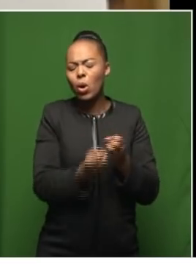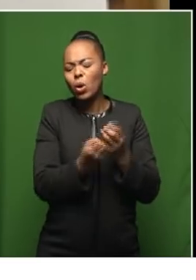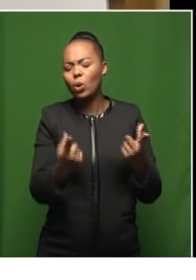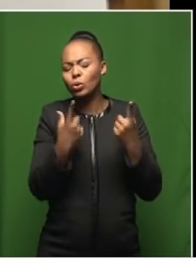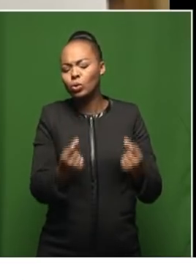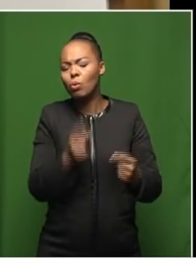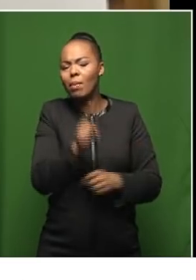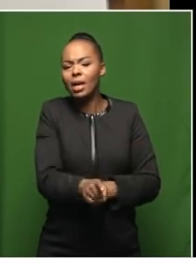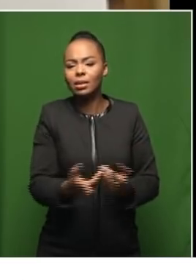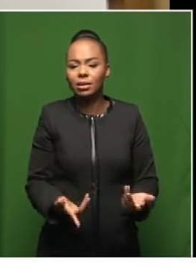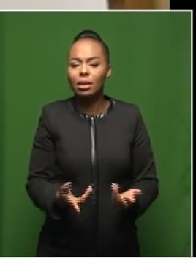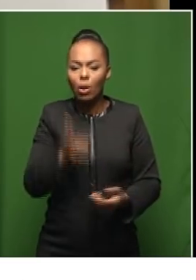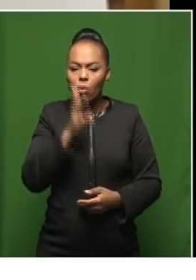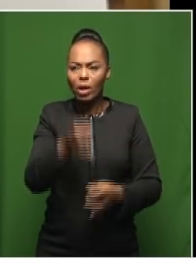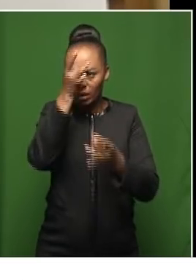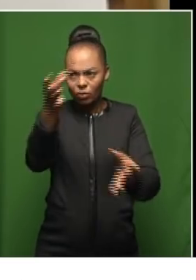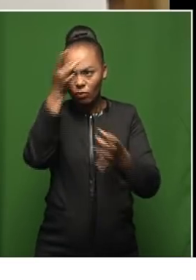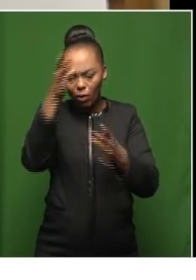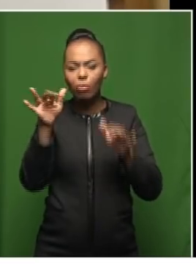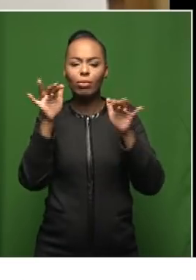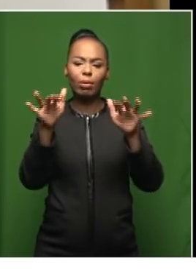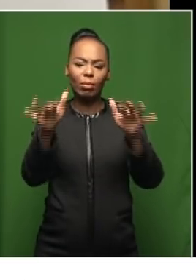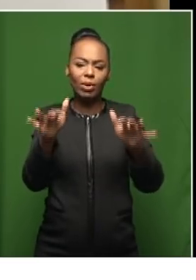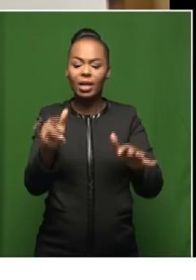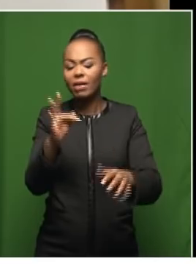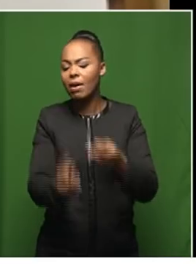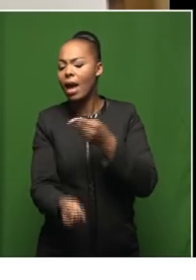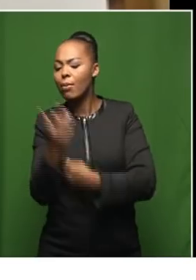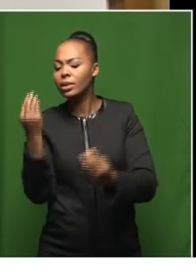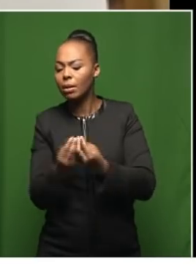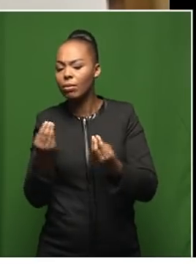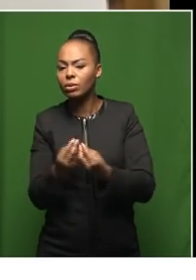will keep the public as informed as whatever new